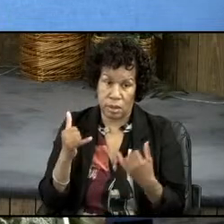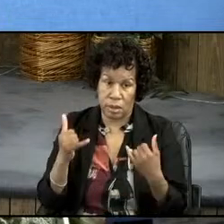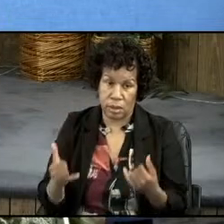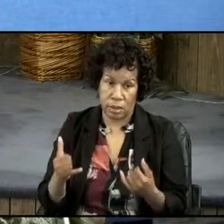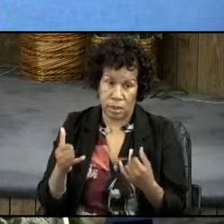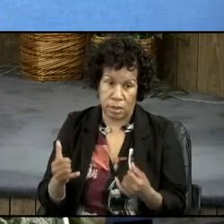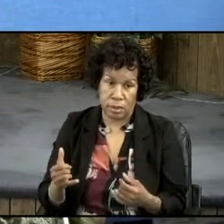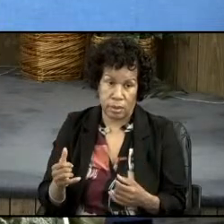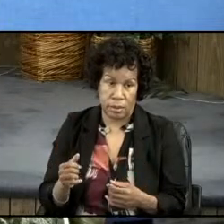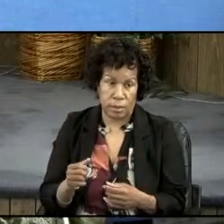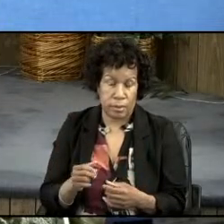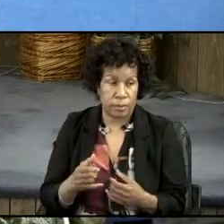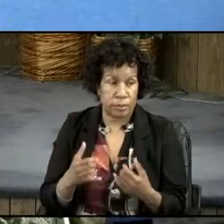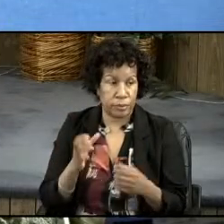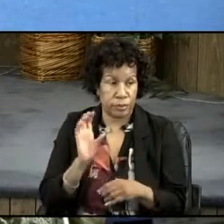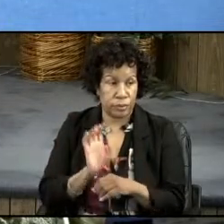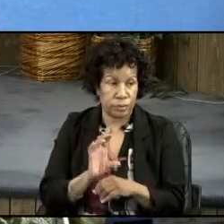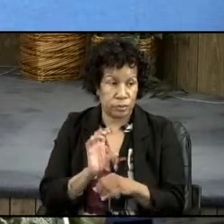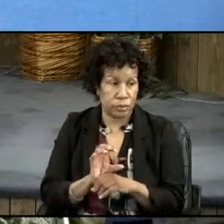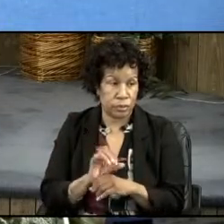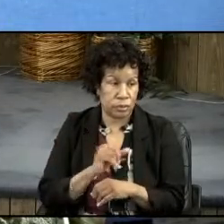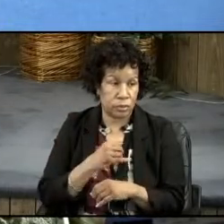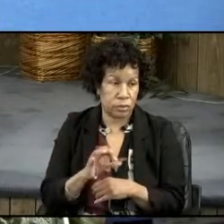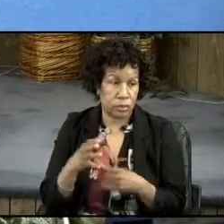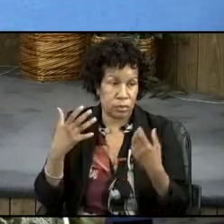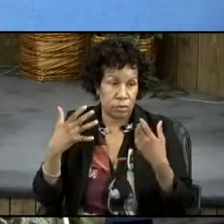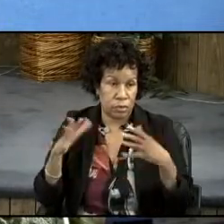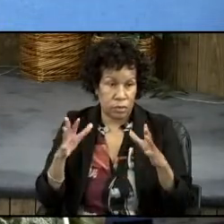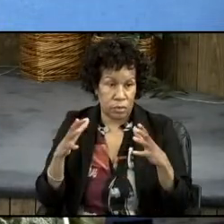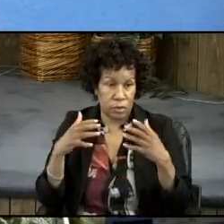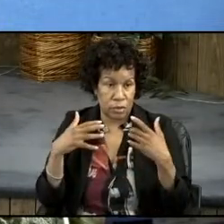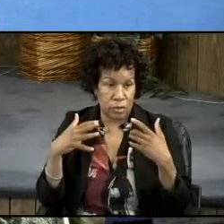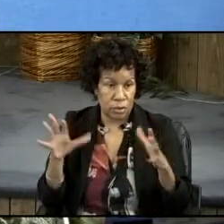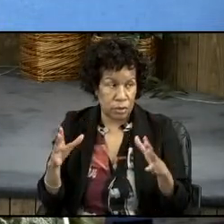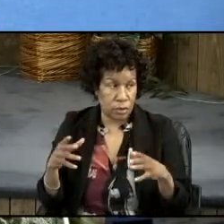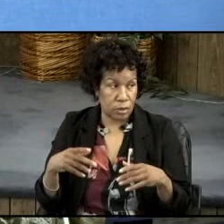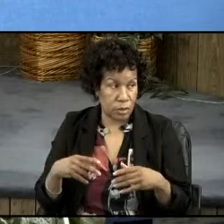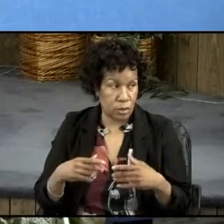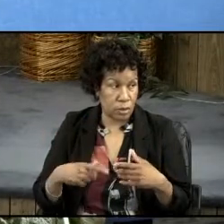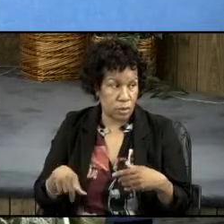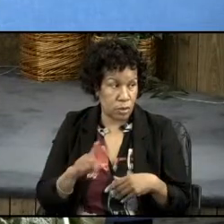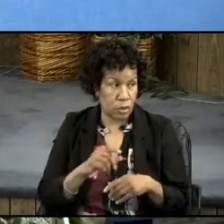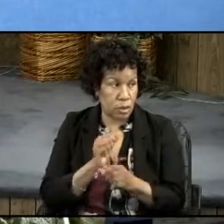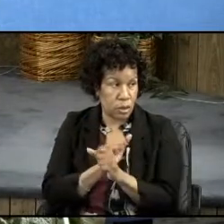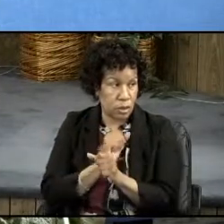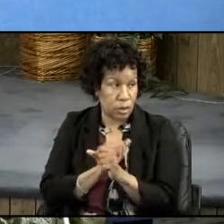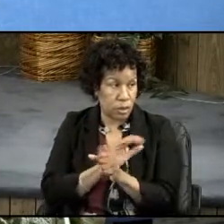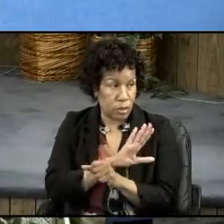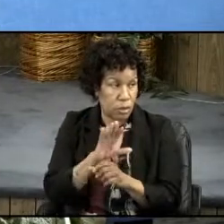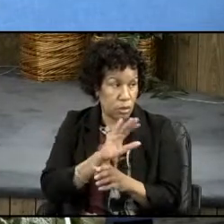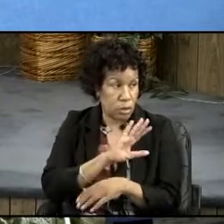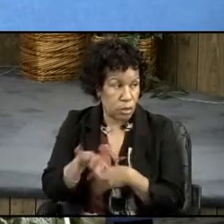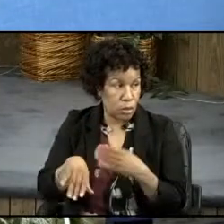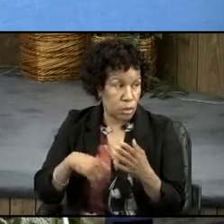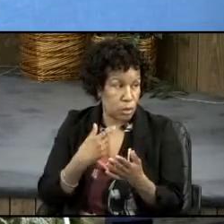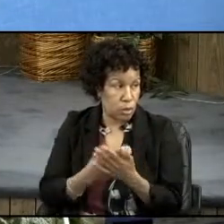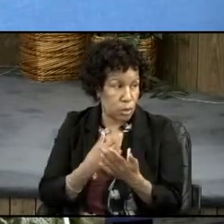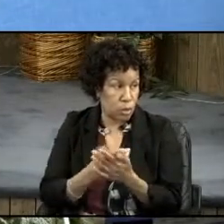usher you out. Thank you, and may God bless each one of you. And we love you all. Amen. Amen.